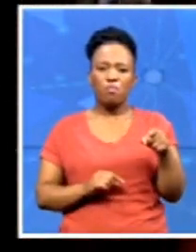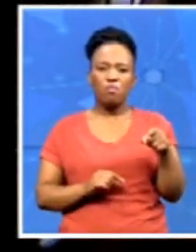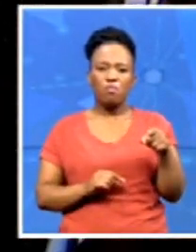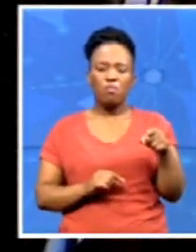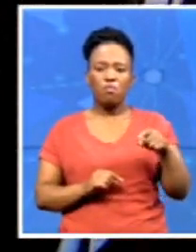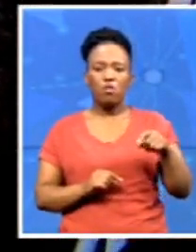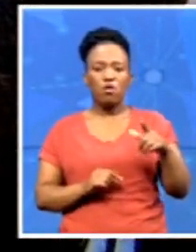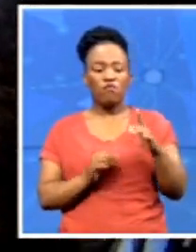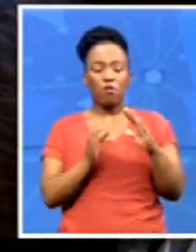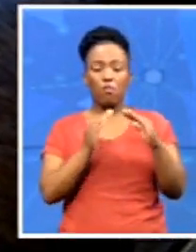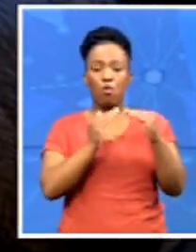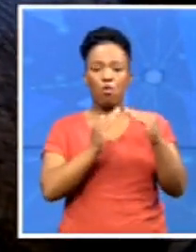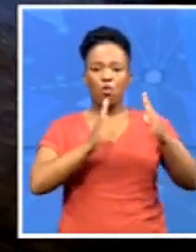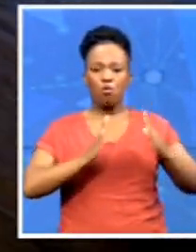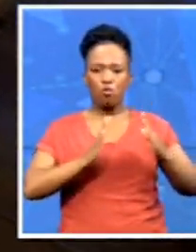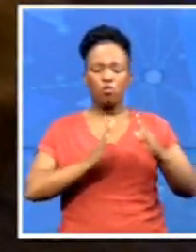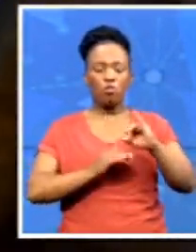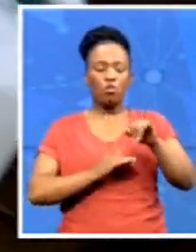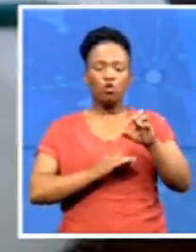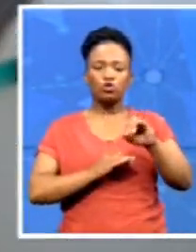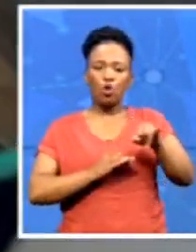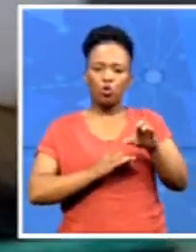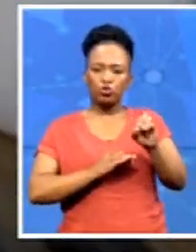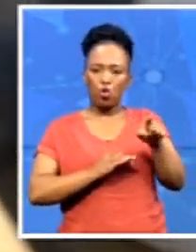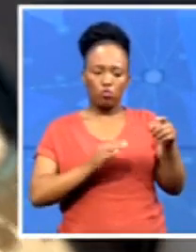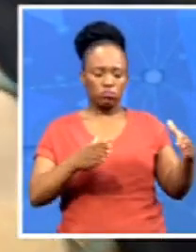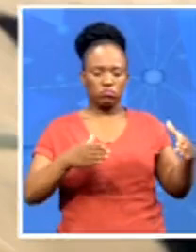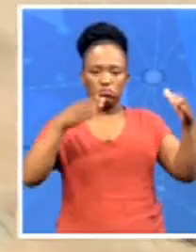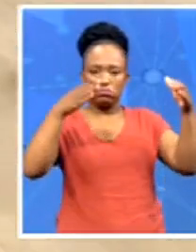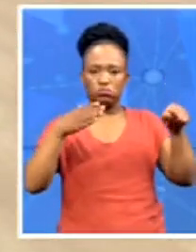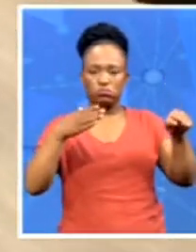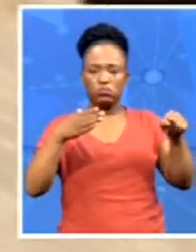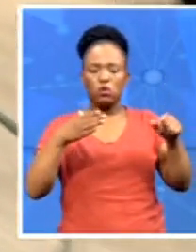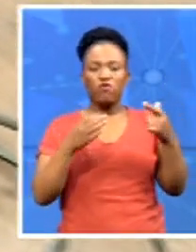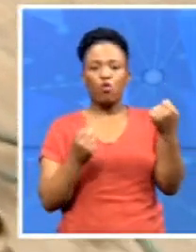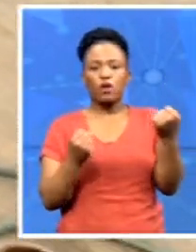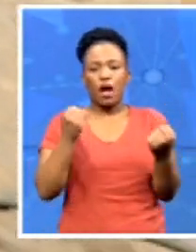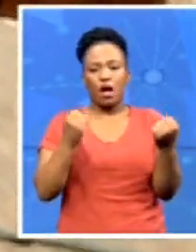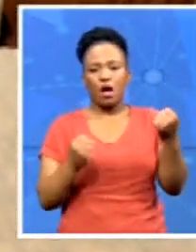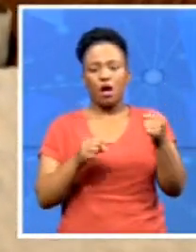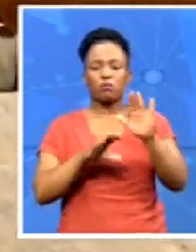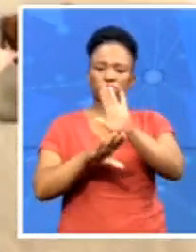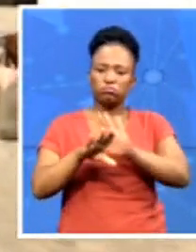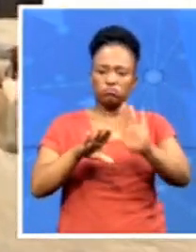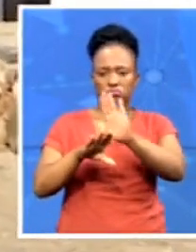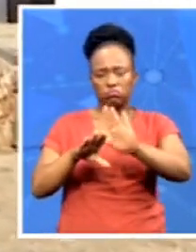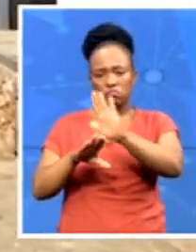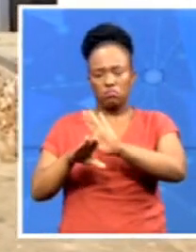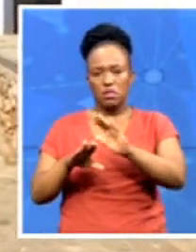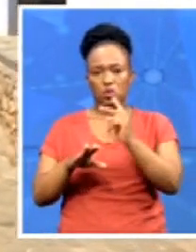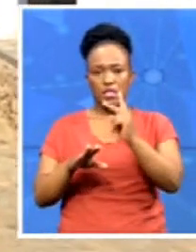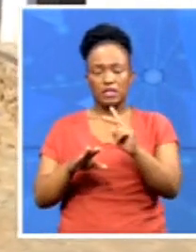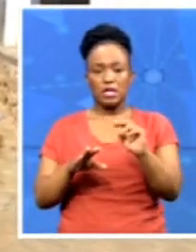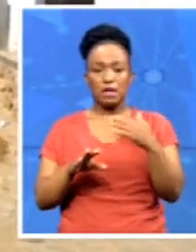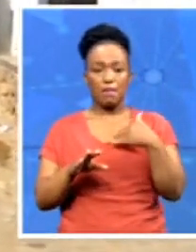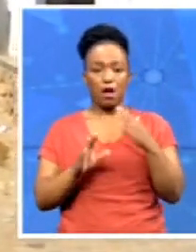JoJo tank that this car wash has here, and you'll see it towards my left. That's how they're managing at this